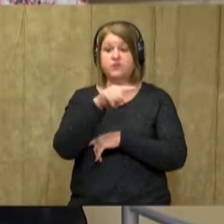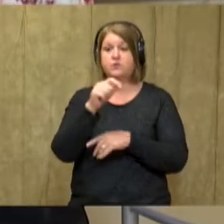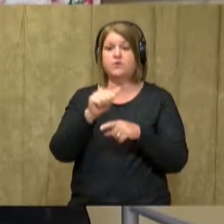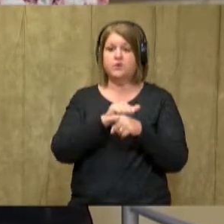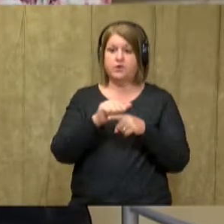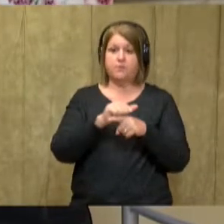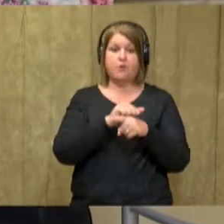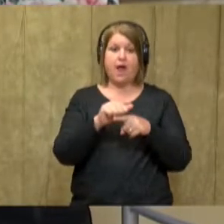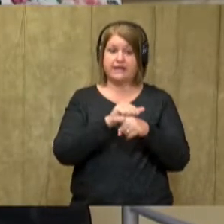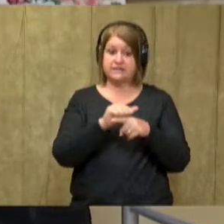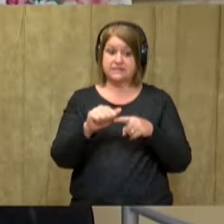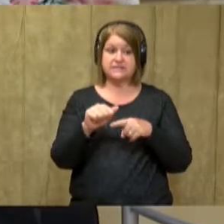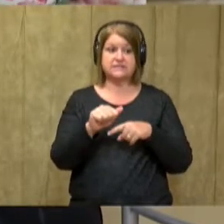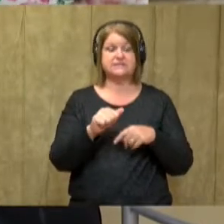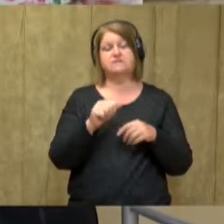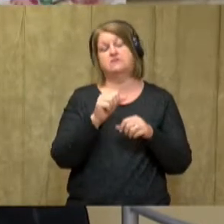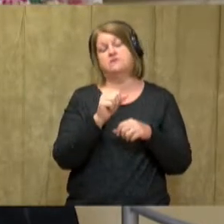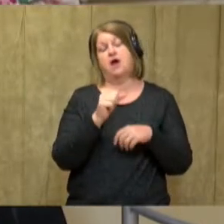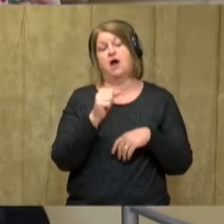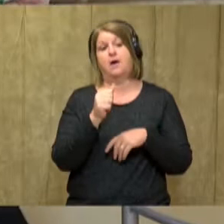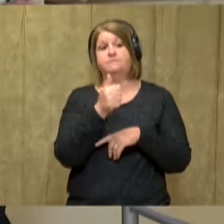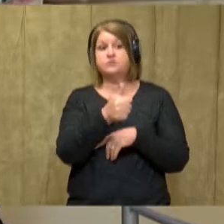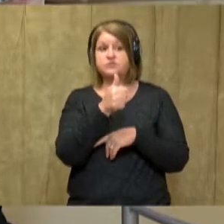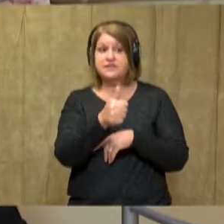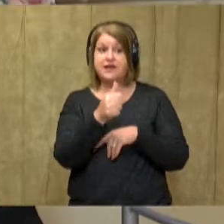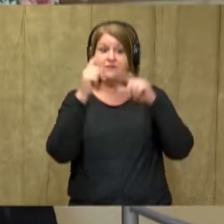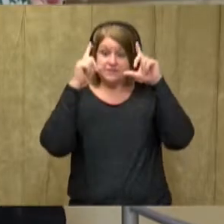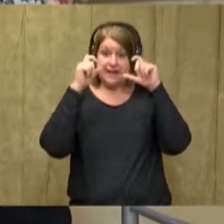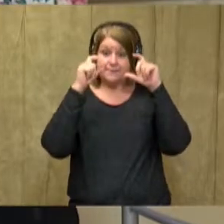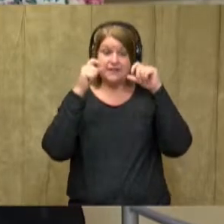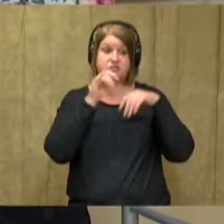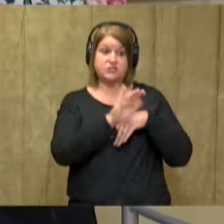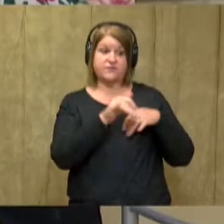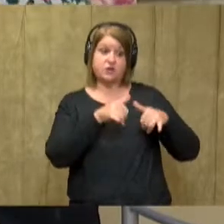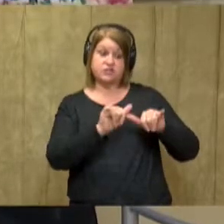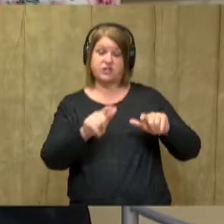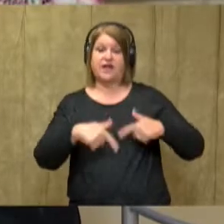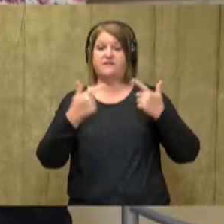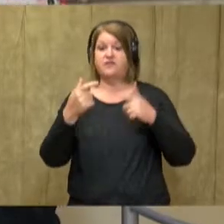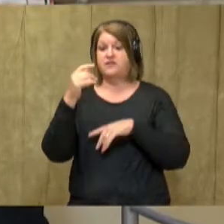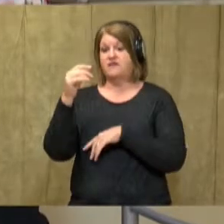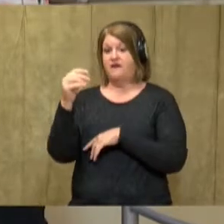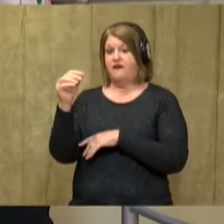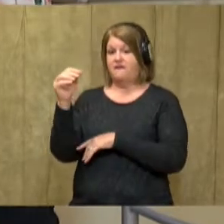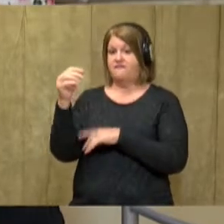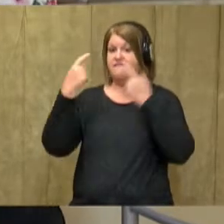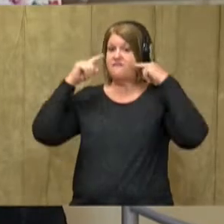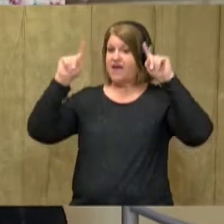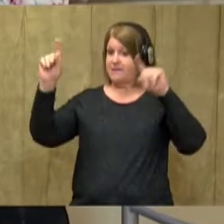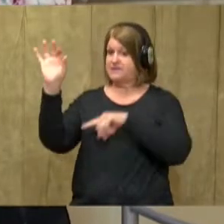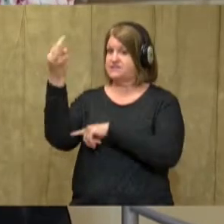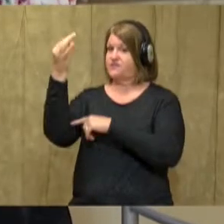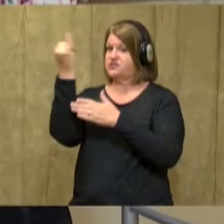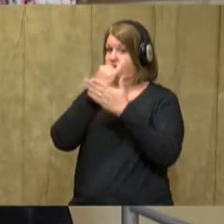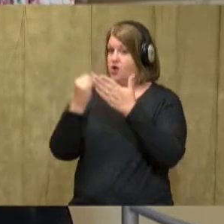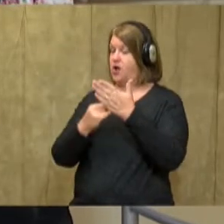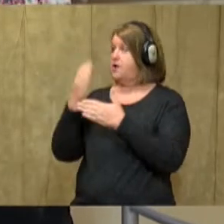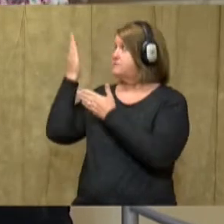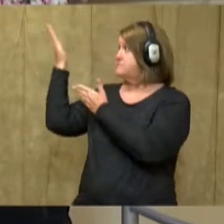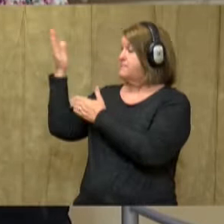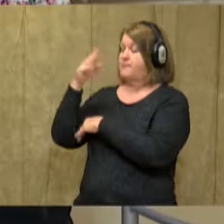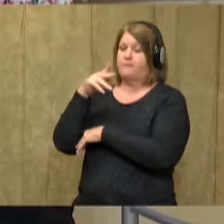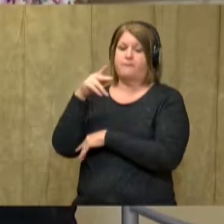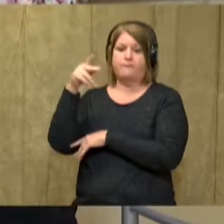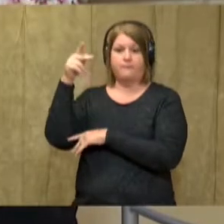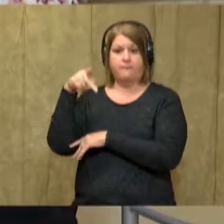some pictures of your still lifes. So here we have a very famous French artist named Paul Cézanne. He loved to